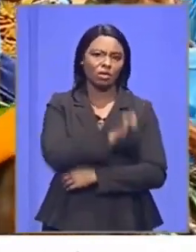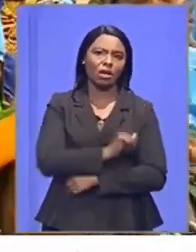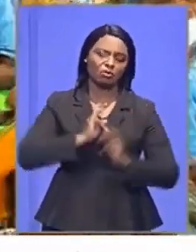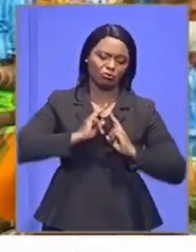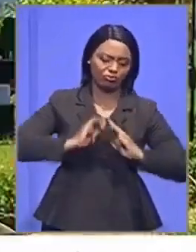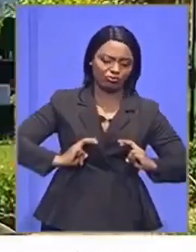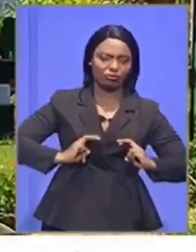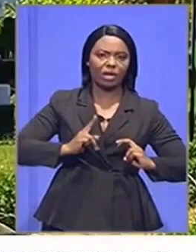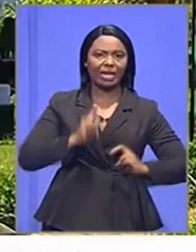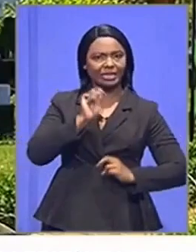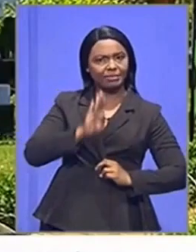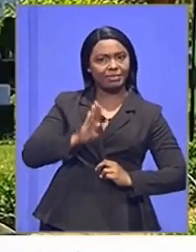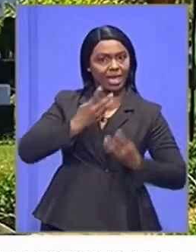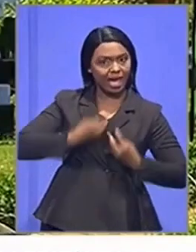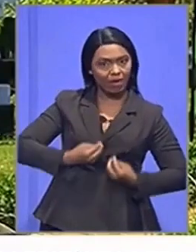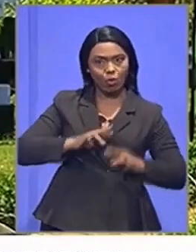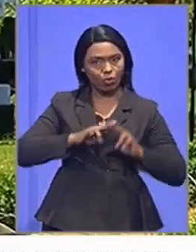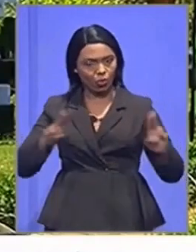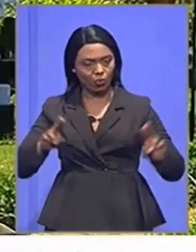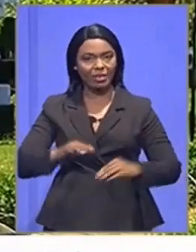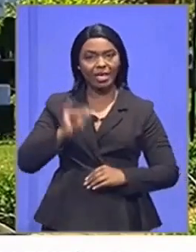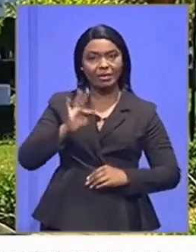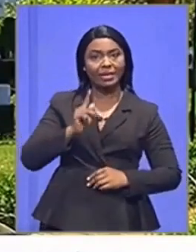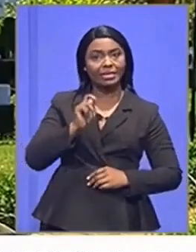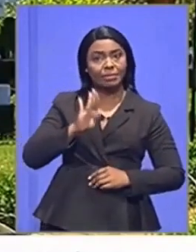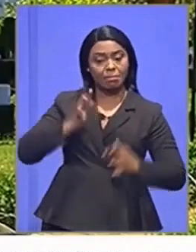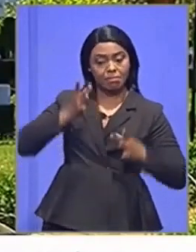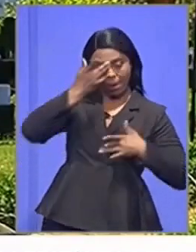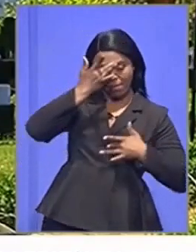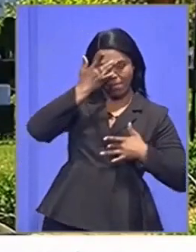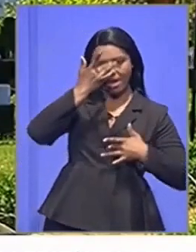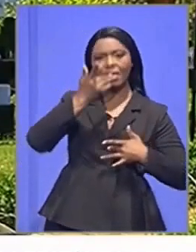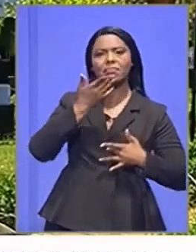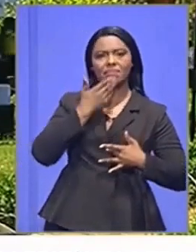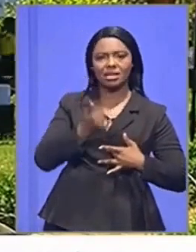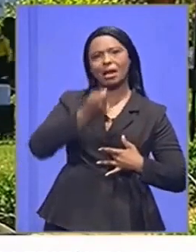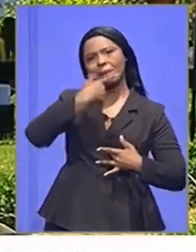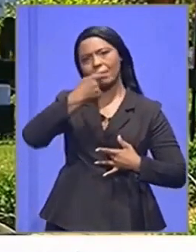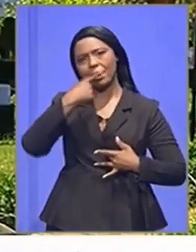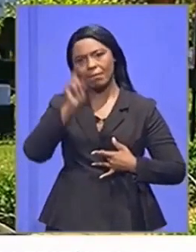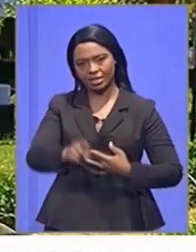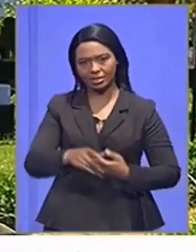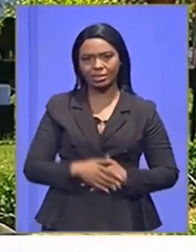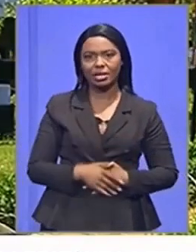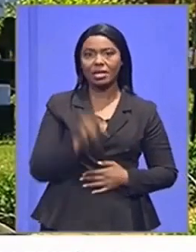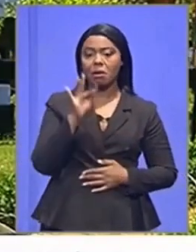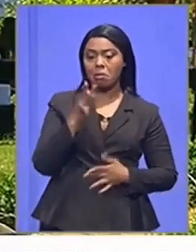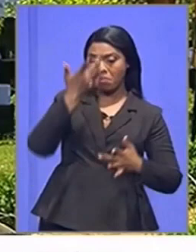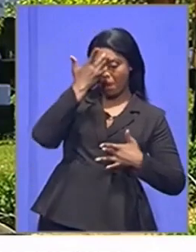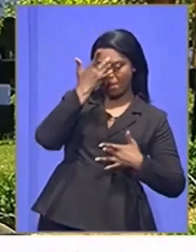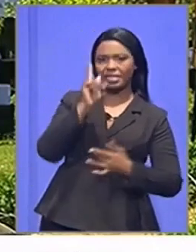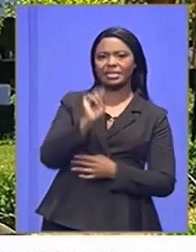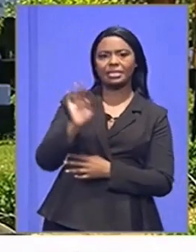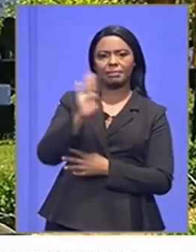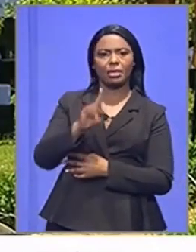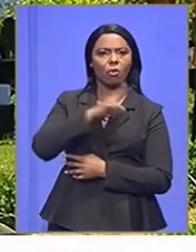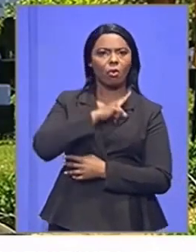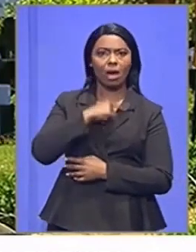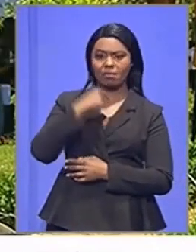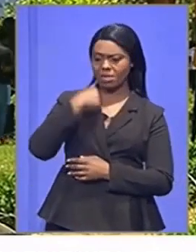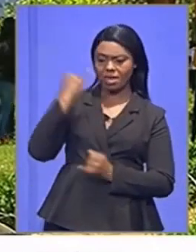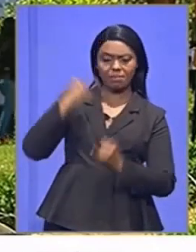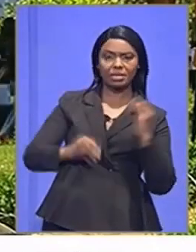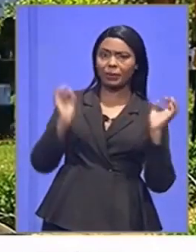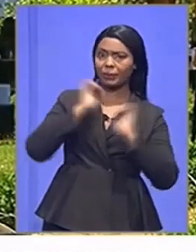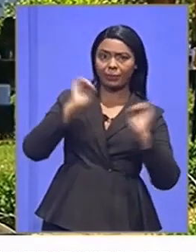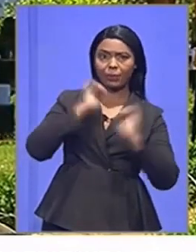bona. Molaetše o nka fago batho goba ke banka ba tlhofeletšang ke gore ge ba kopana le dika tša TB ba tshwane le nna ka ge ke ile ka se dire phoso godimo ga